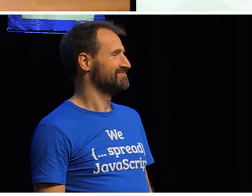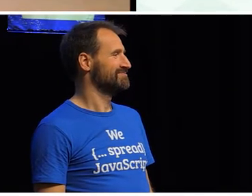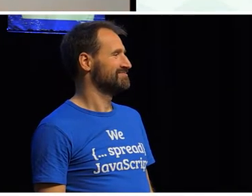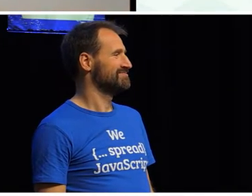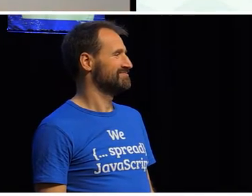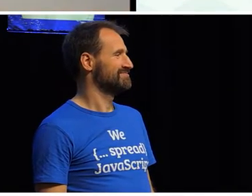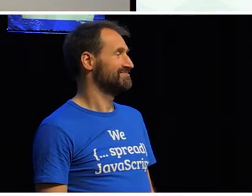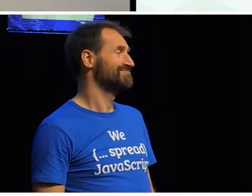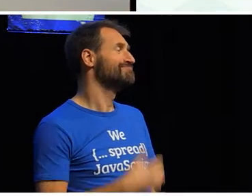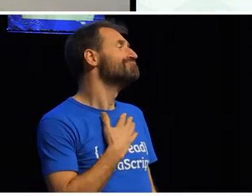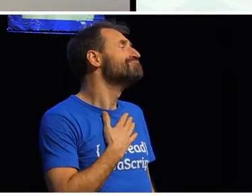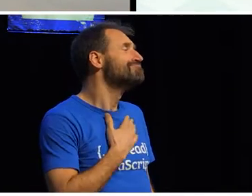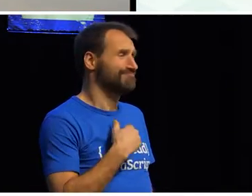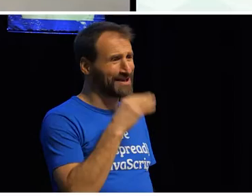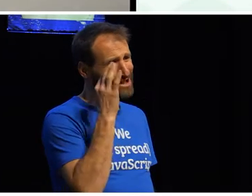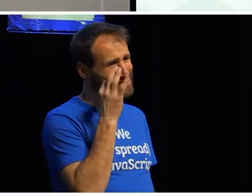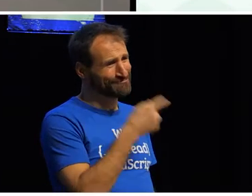Oh, good kitty.